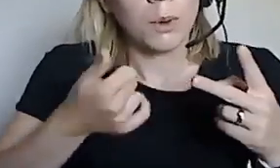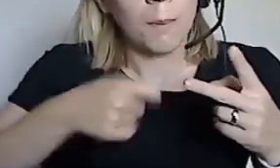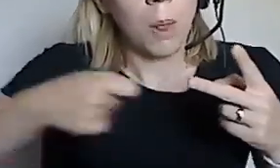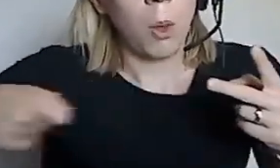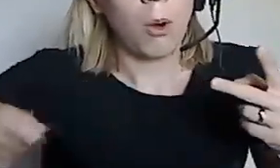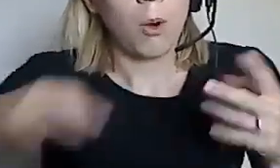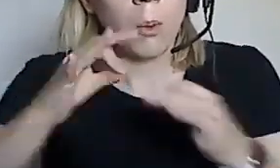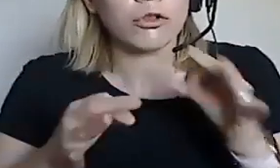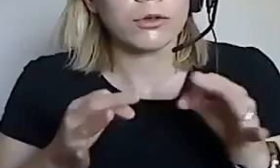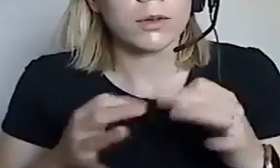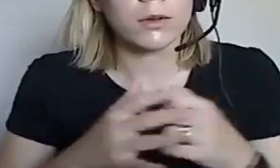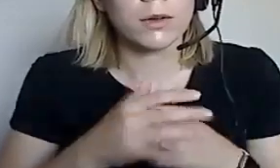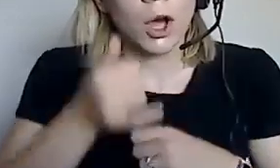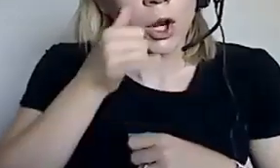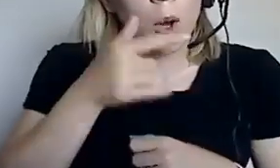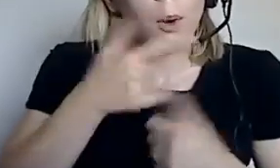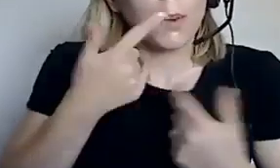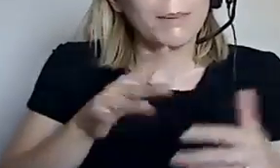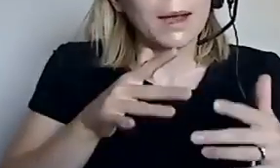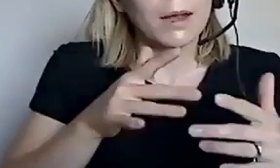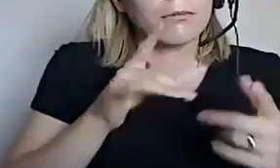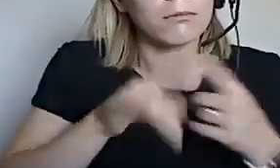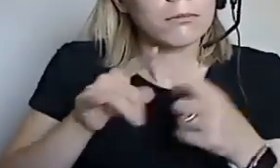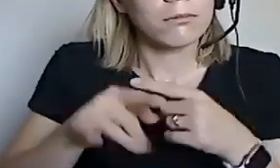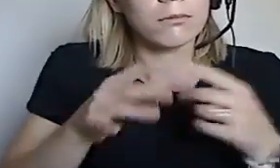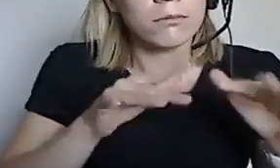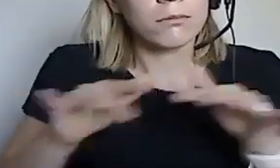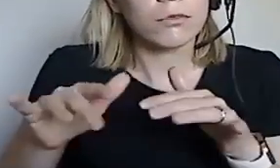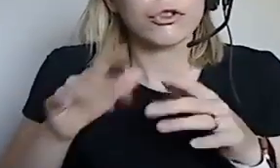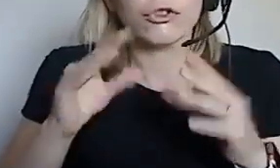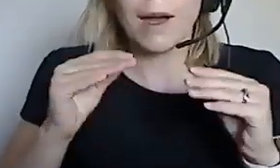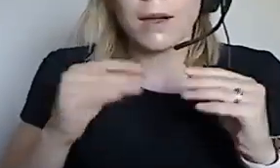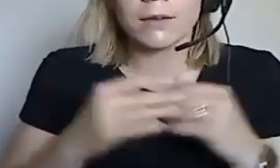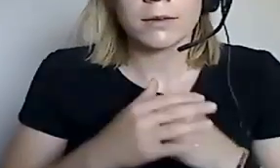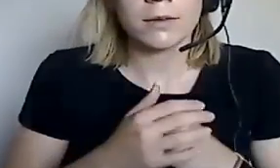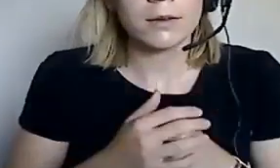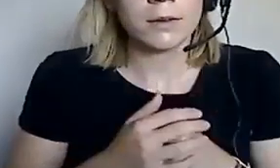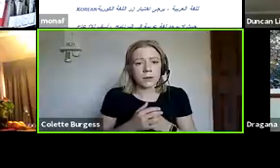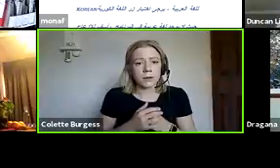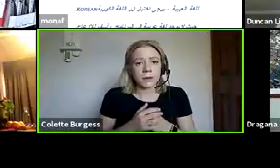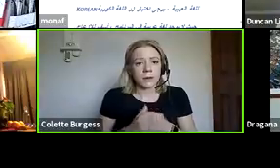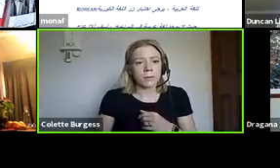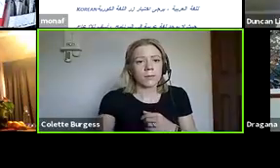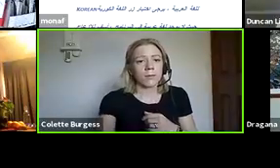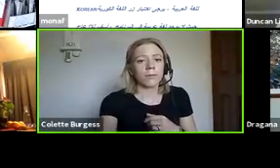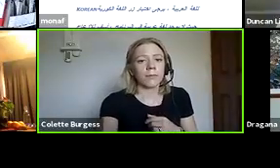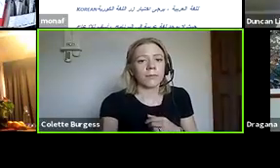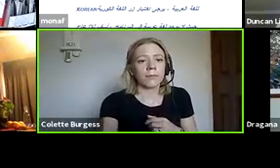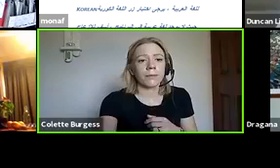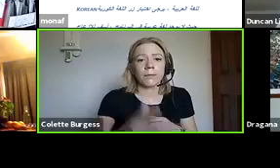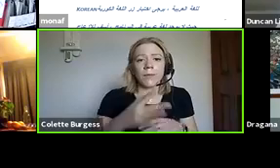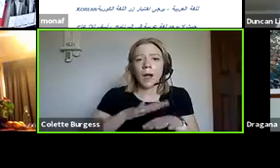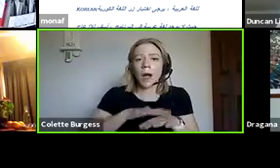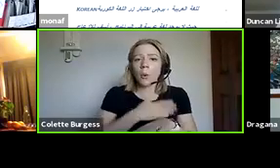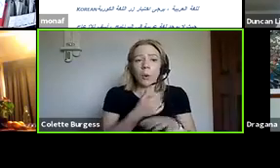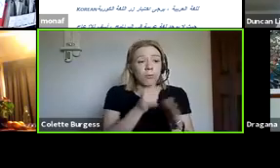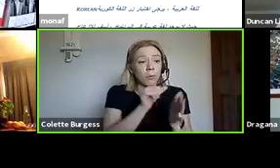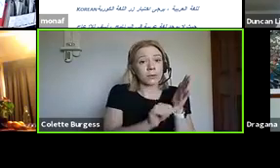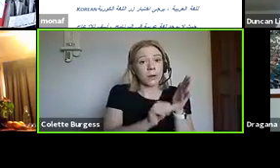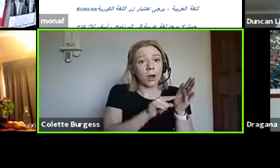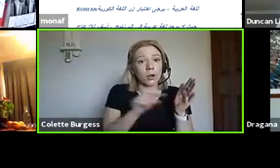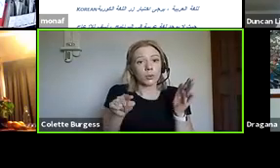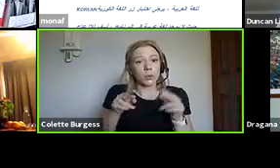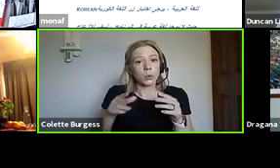done some questions in the chat as well. This is probably a fairly quick one. How long did it take from start to finish